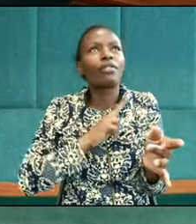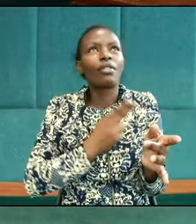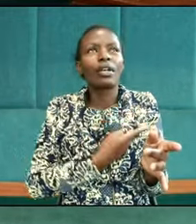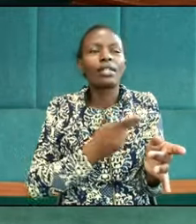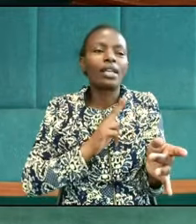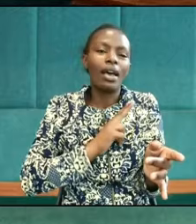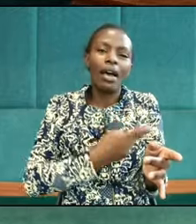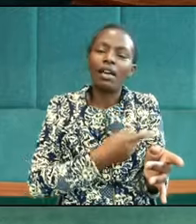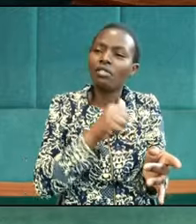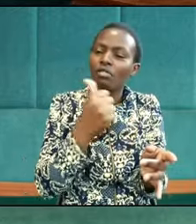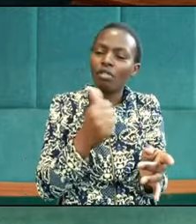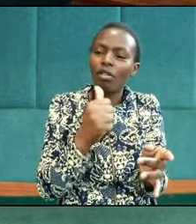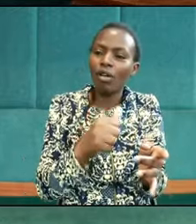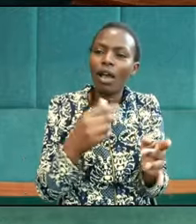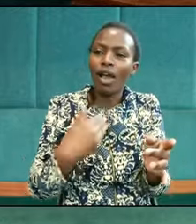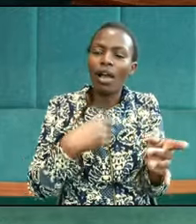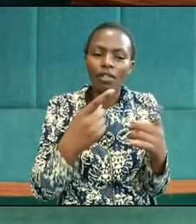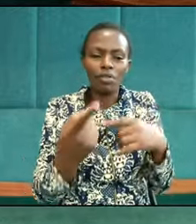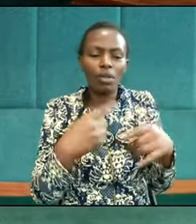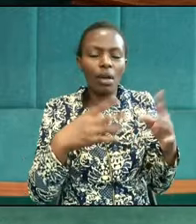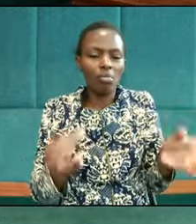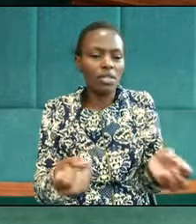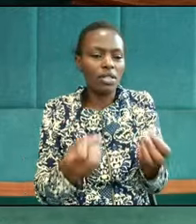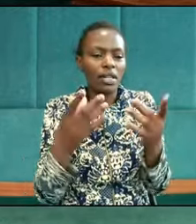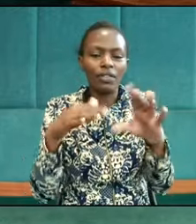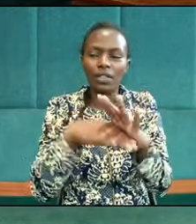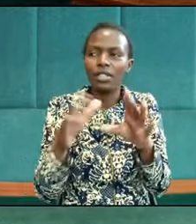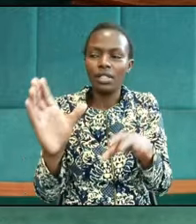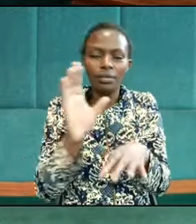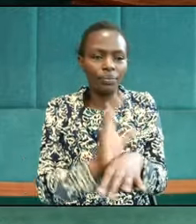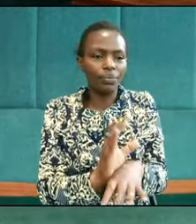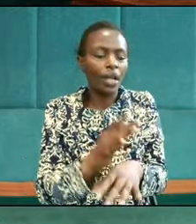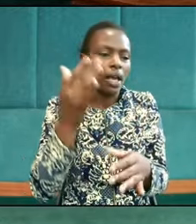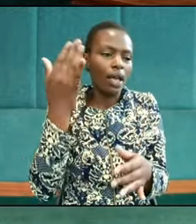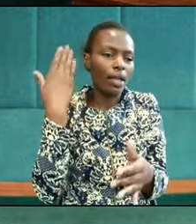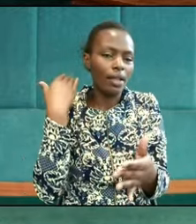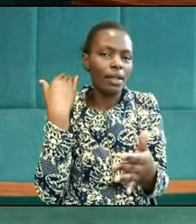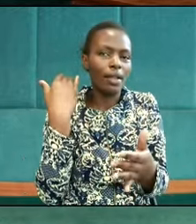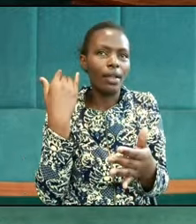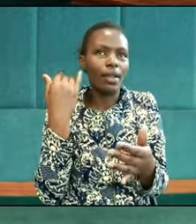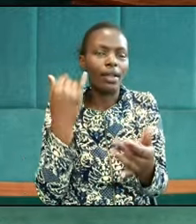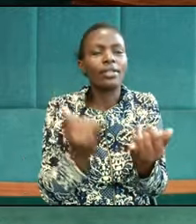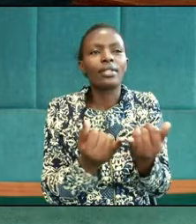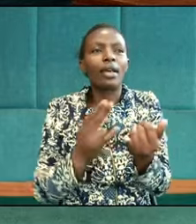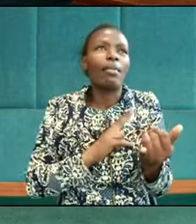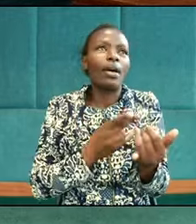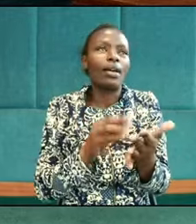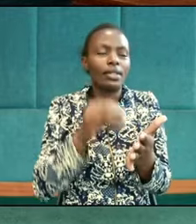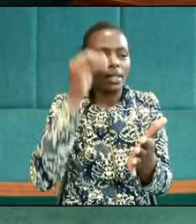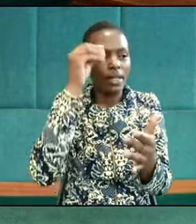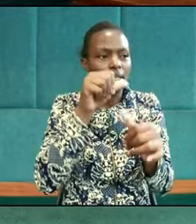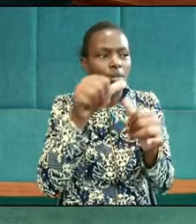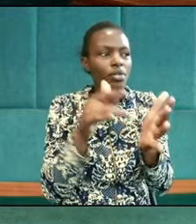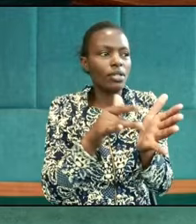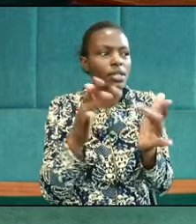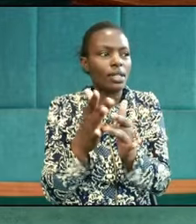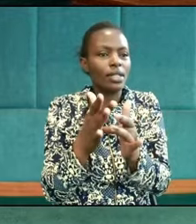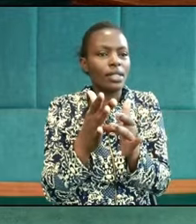bring animal sacrifices like the Israelites. Last Sabbath, we learned about Jesus, the servant